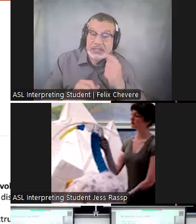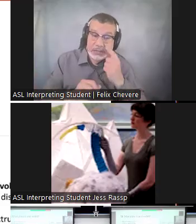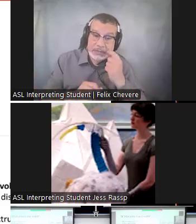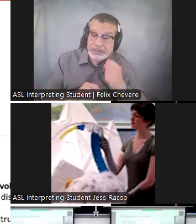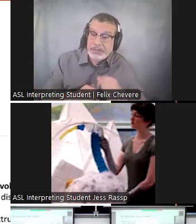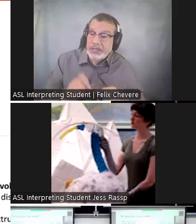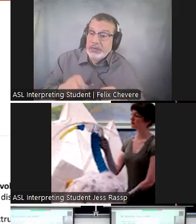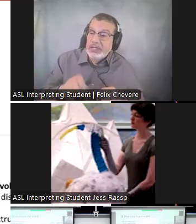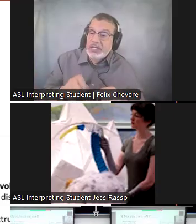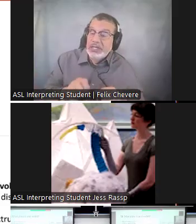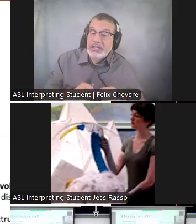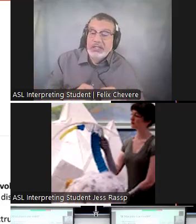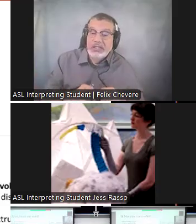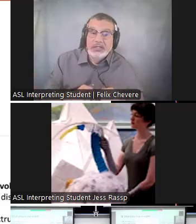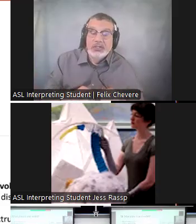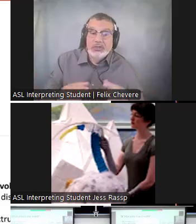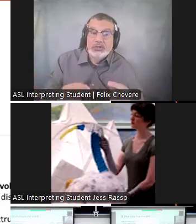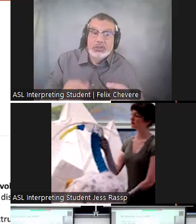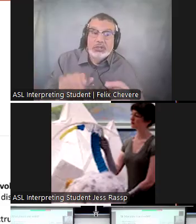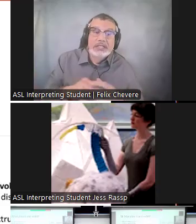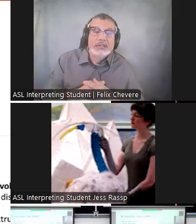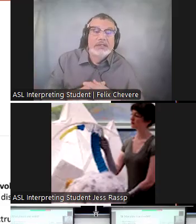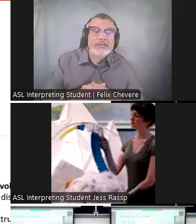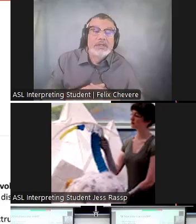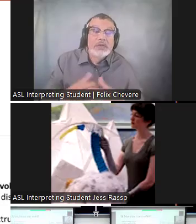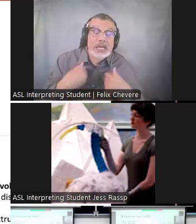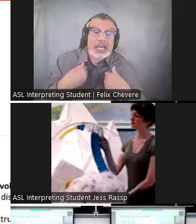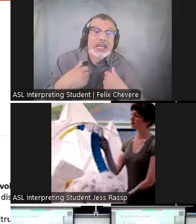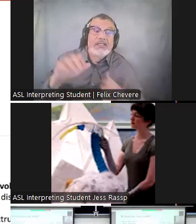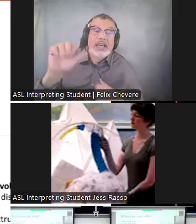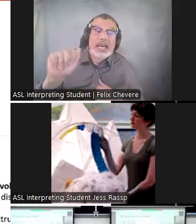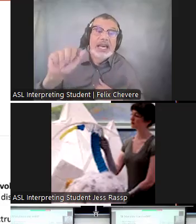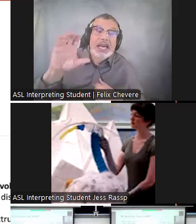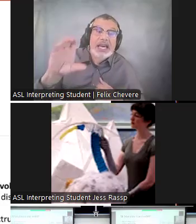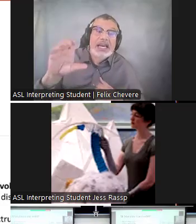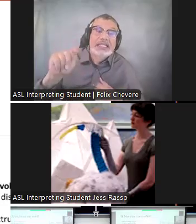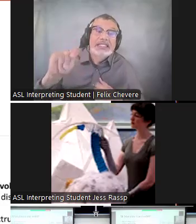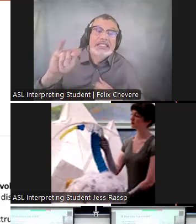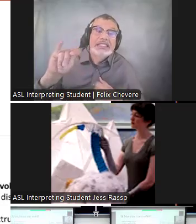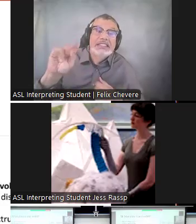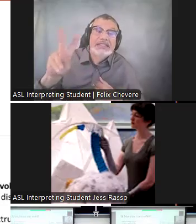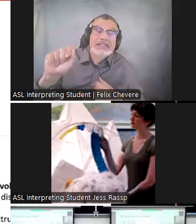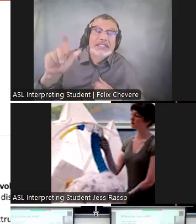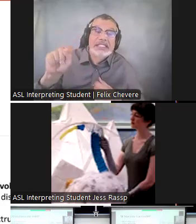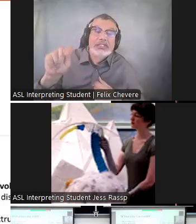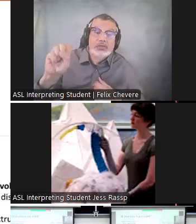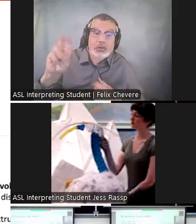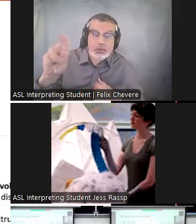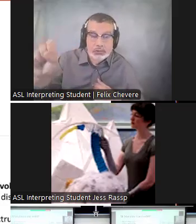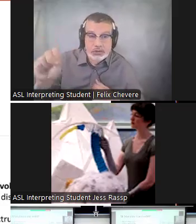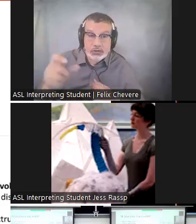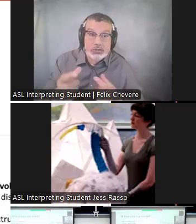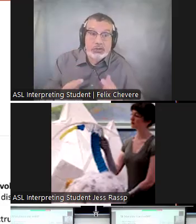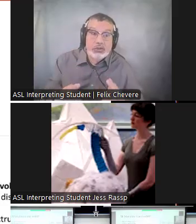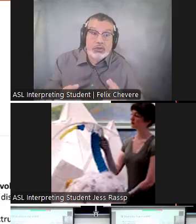to, right? So we have activators. We have things that will bind to this SK. Essentially